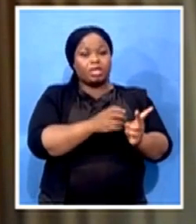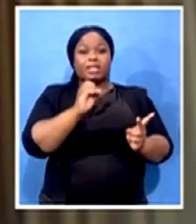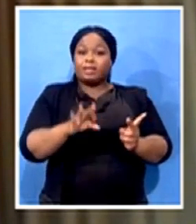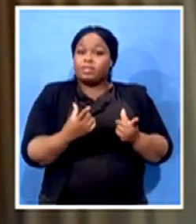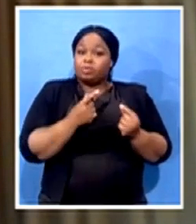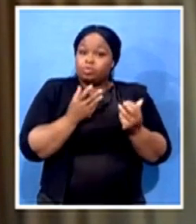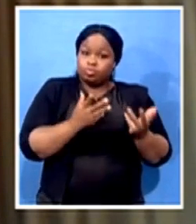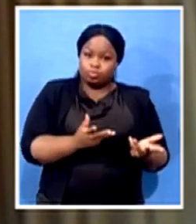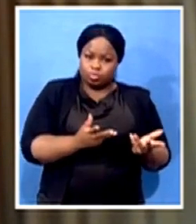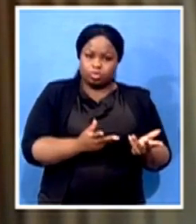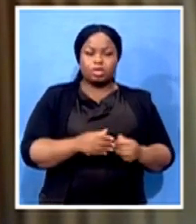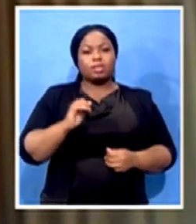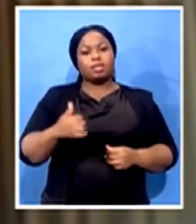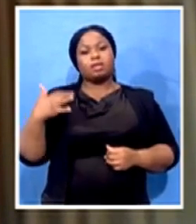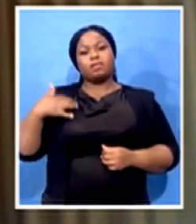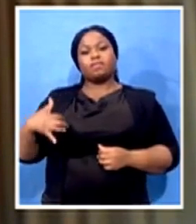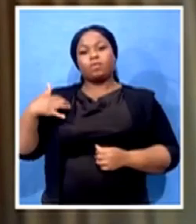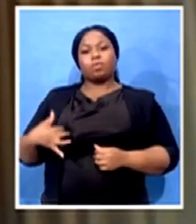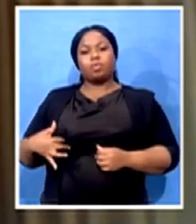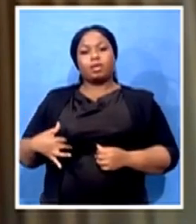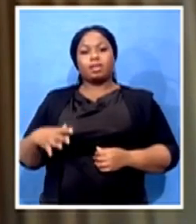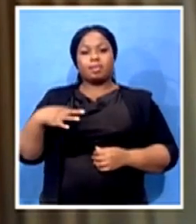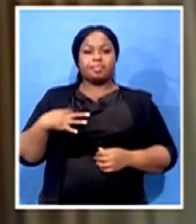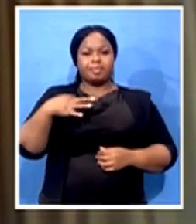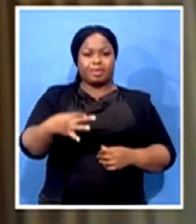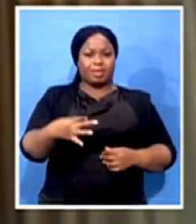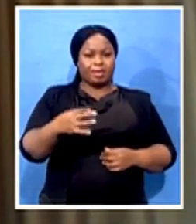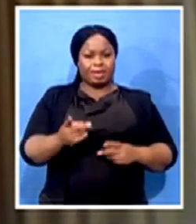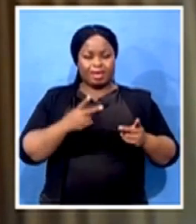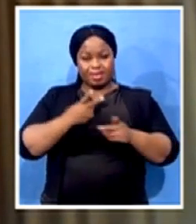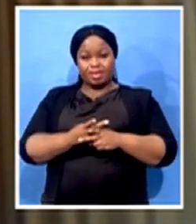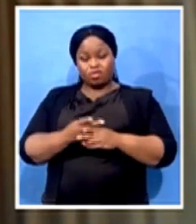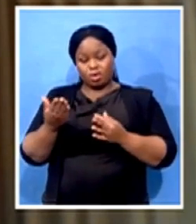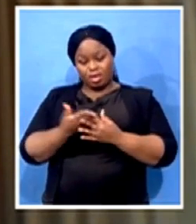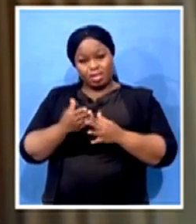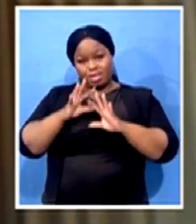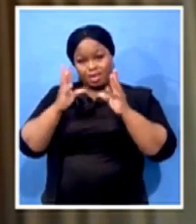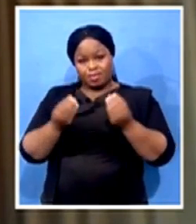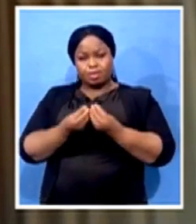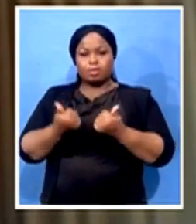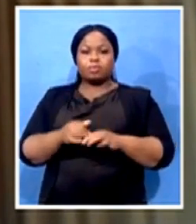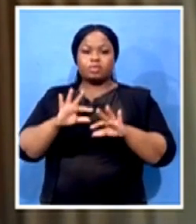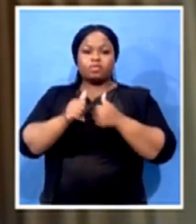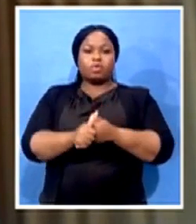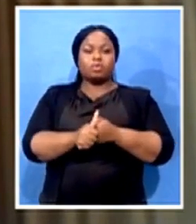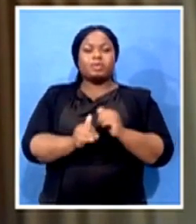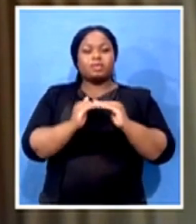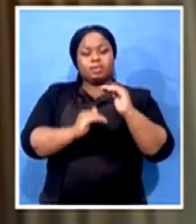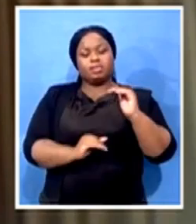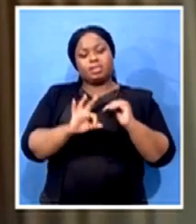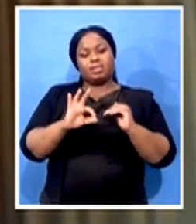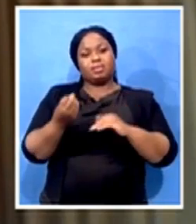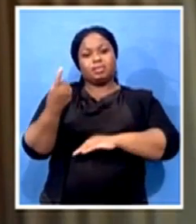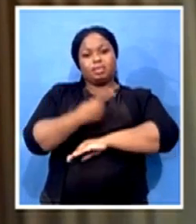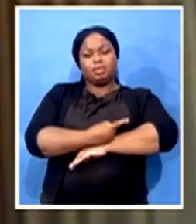application, where you basically set out your case, will have to follow within 30 days according to the treaty. So this is the